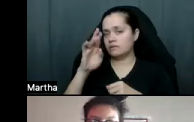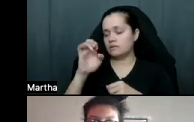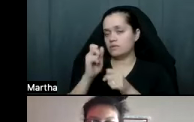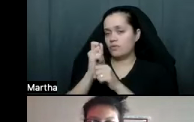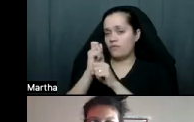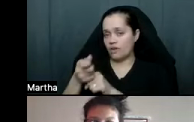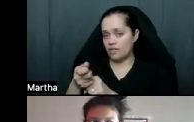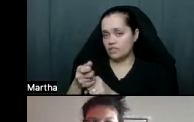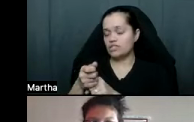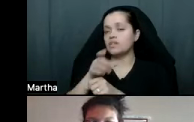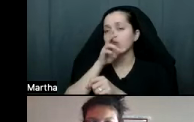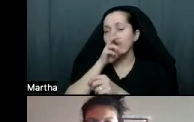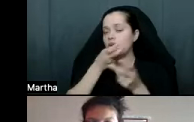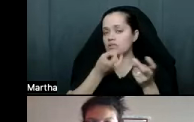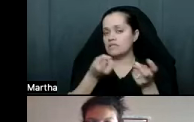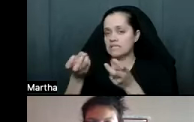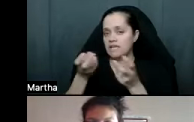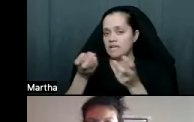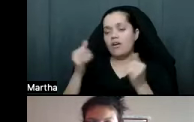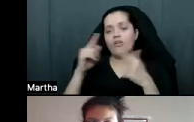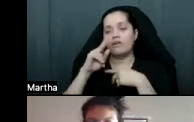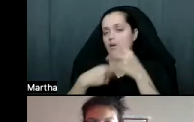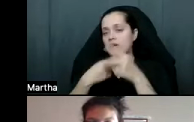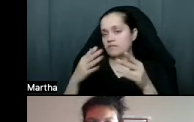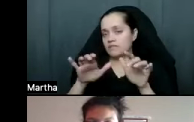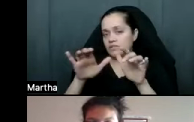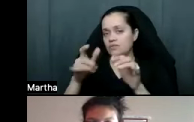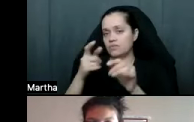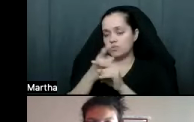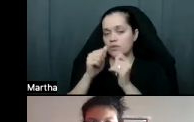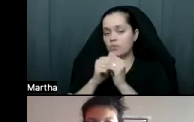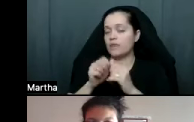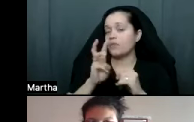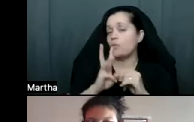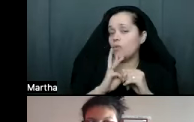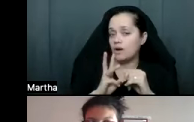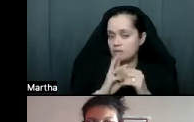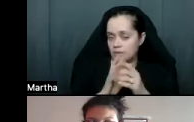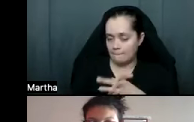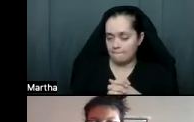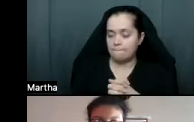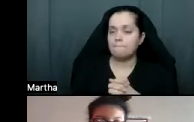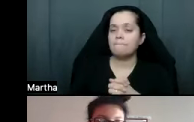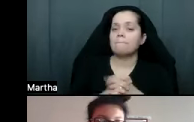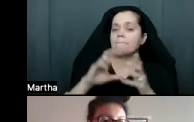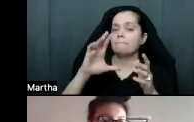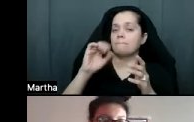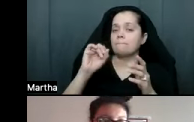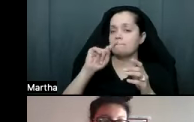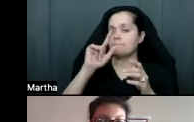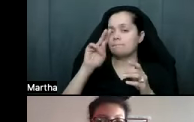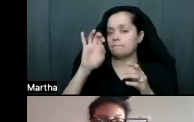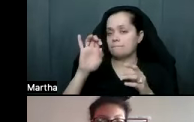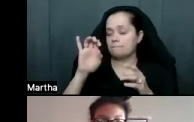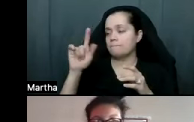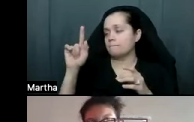water skiing. There's all sorts of things to do right with water. coastlines, lakes, and so forth. So it